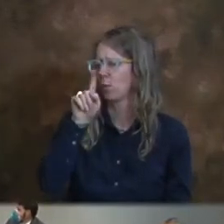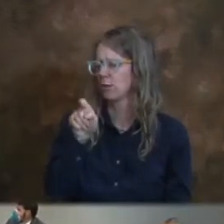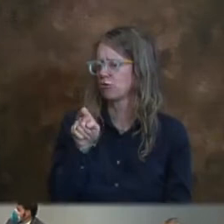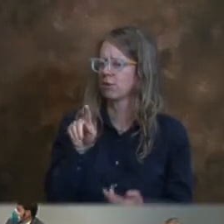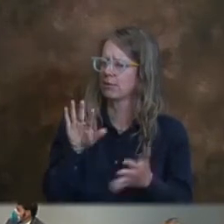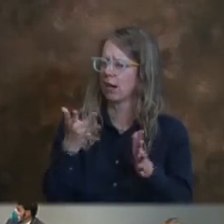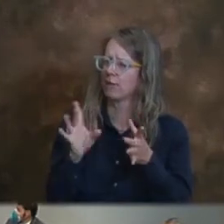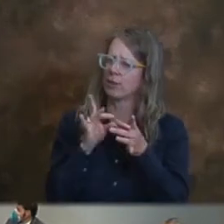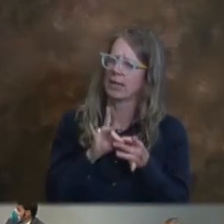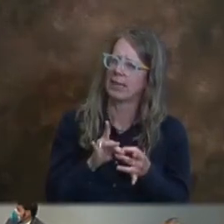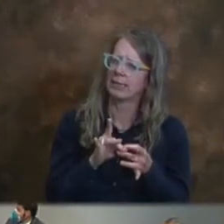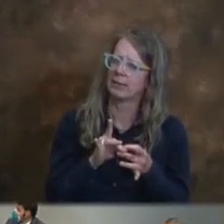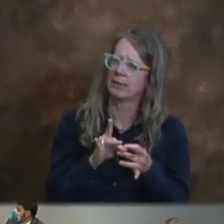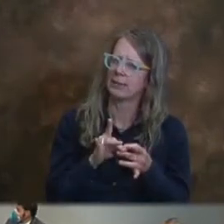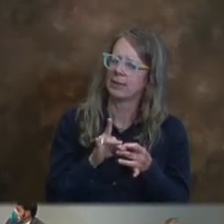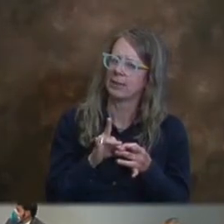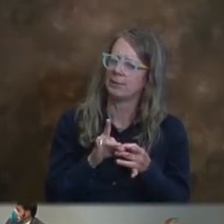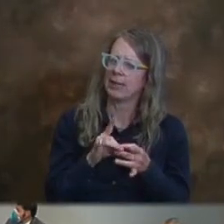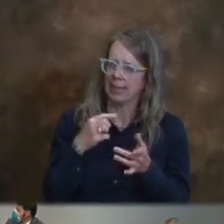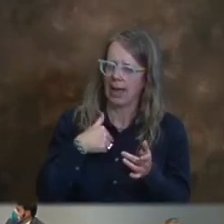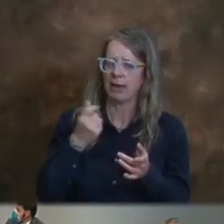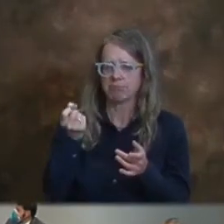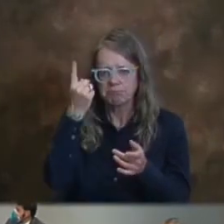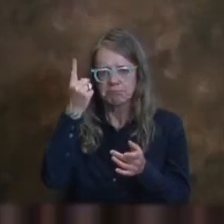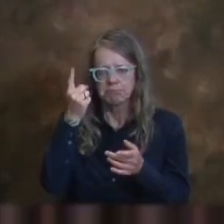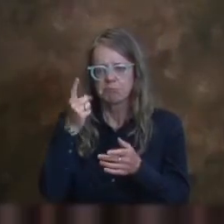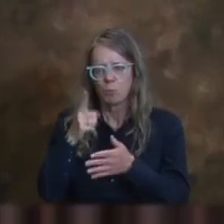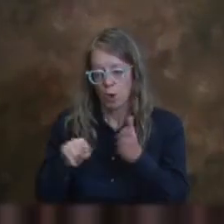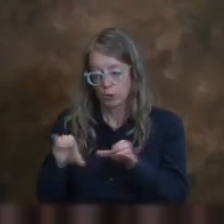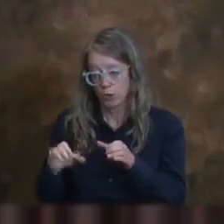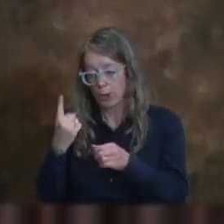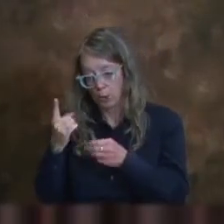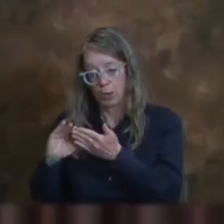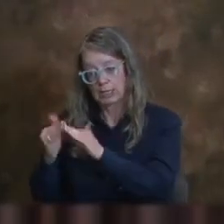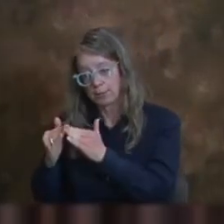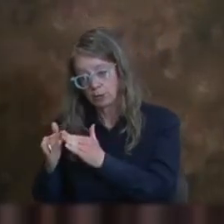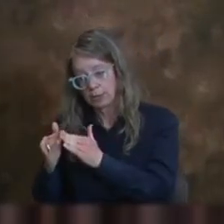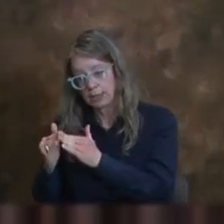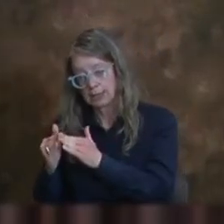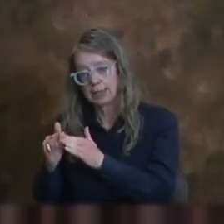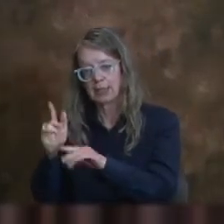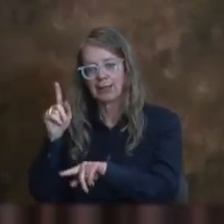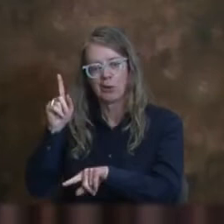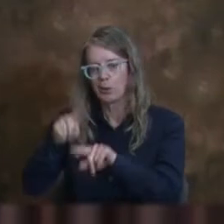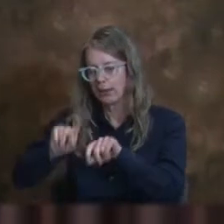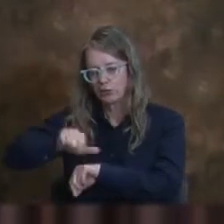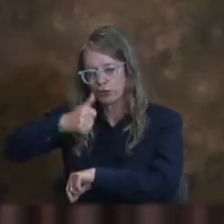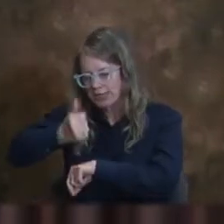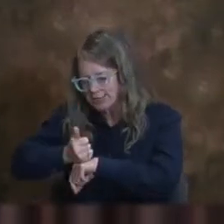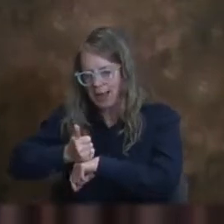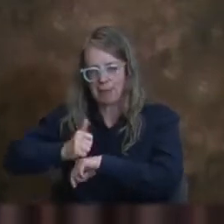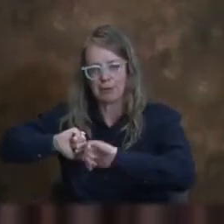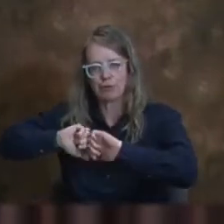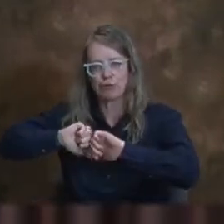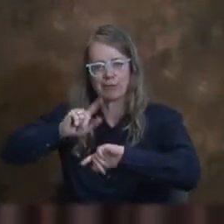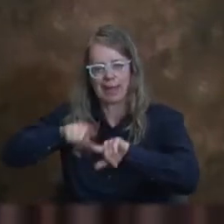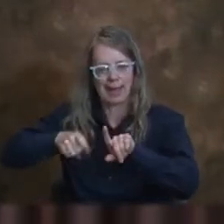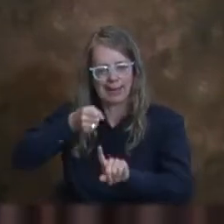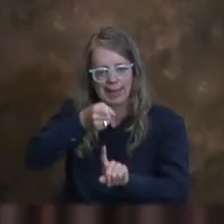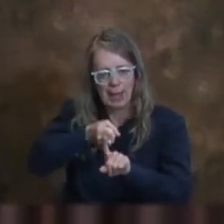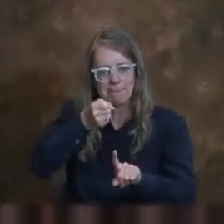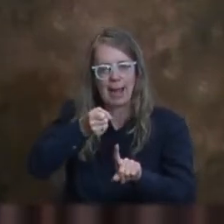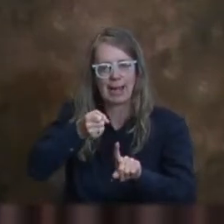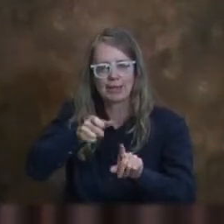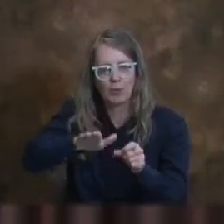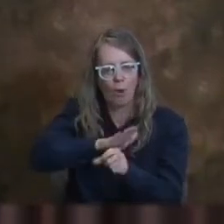in one community, we can't establish the language for how we talk about all this stuff as a country, right? I mean, there's sort of the national terminology that's being